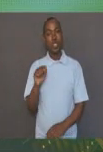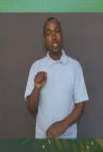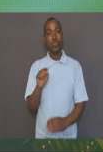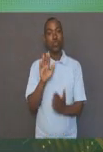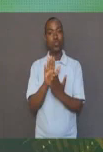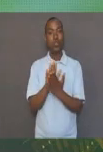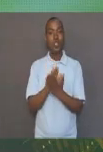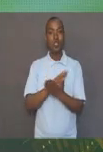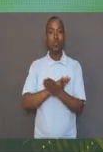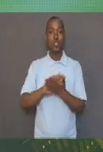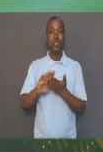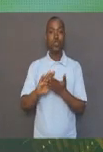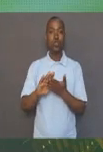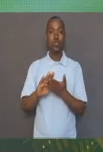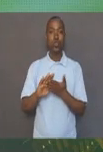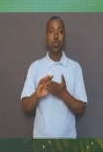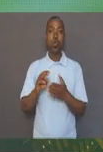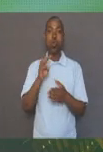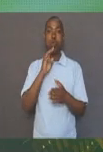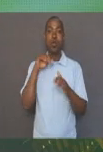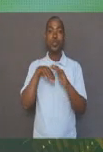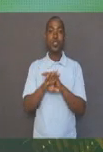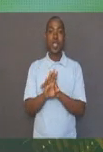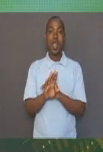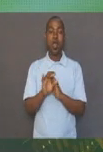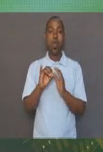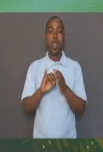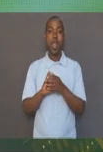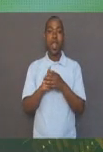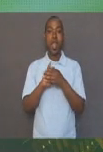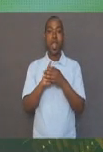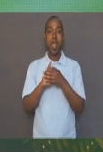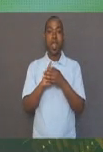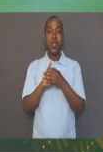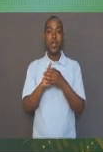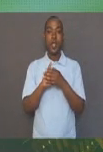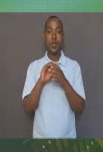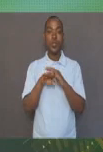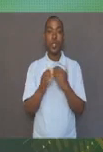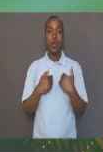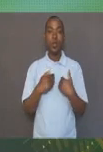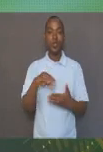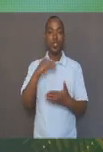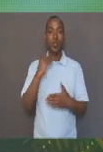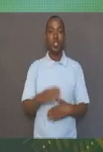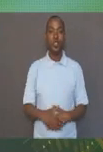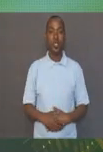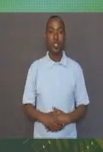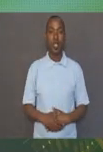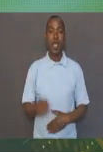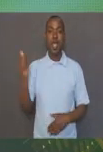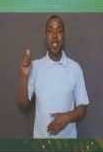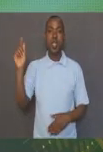snails and endod improved prevention techniques of the